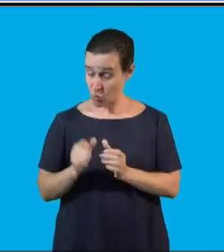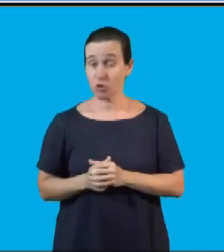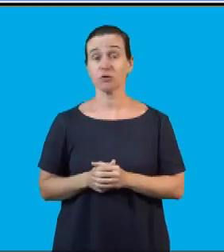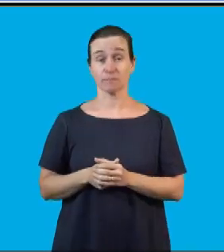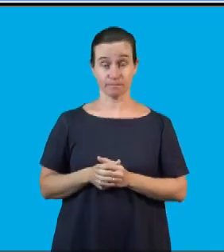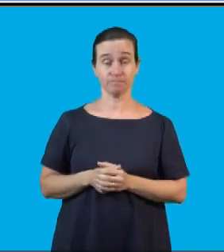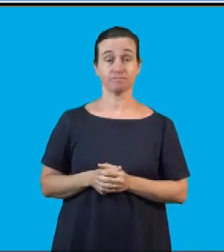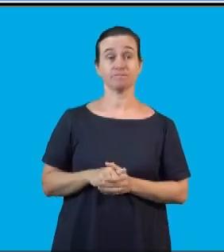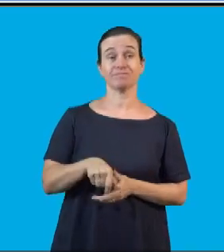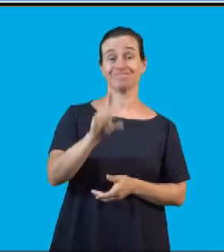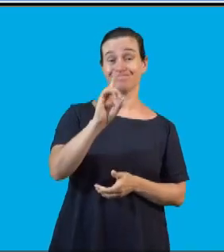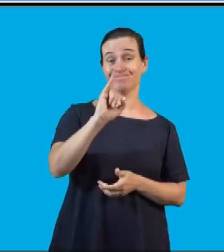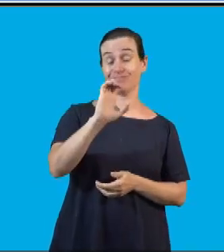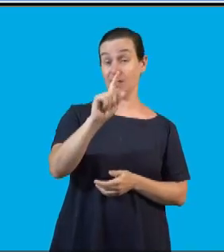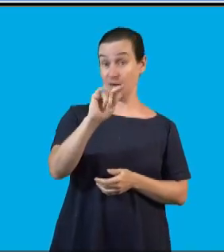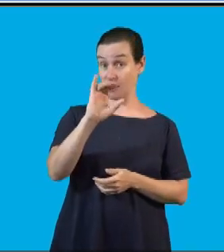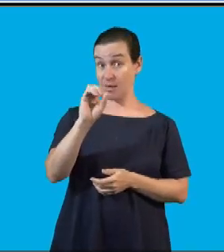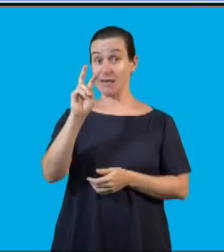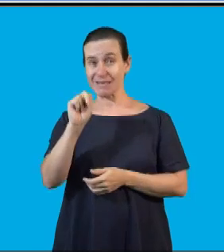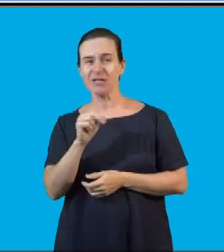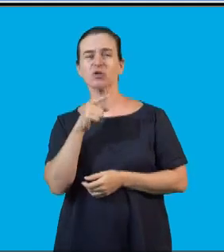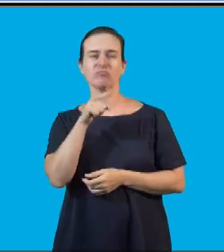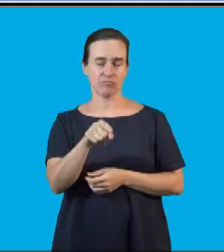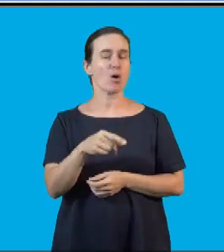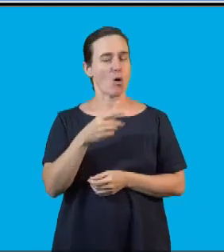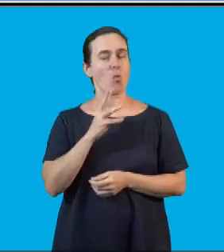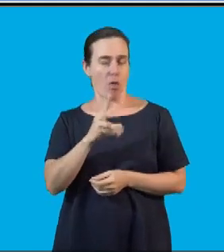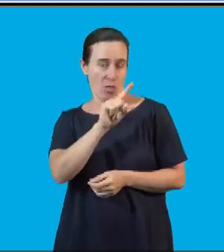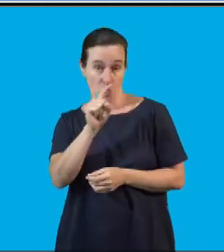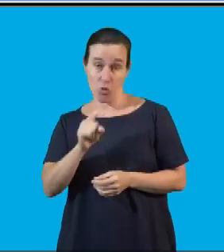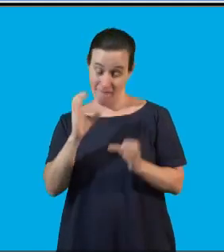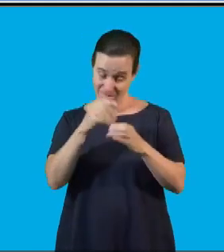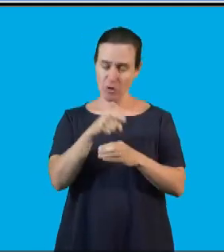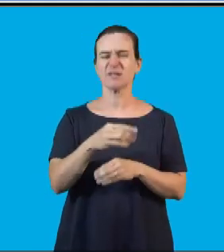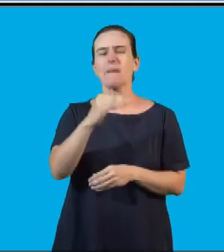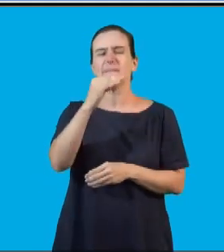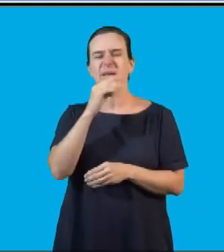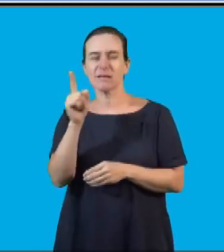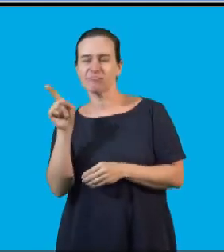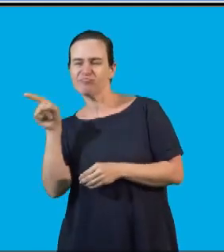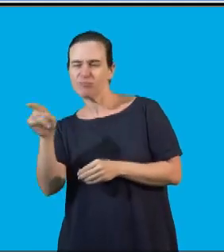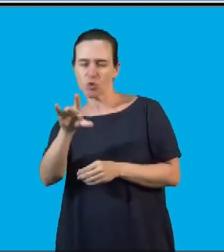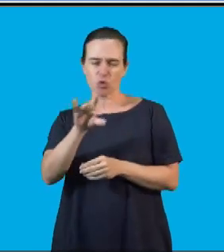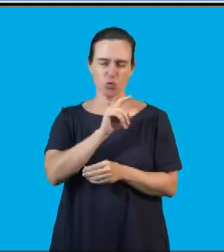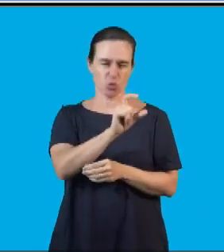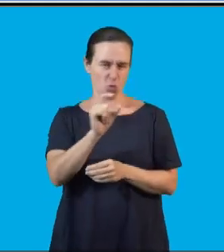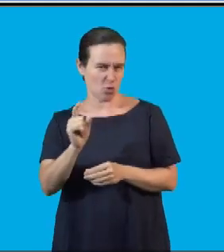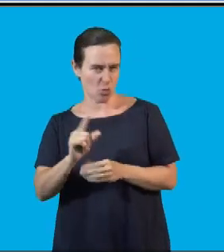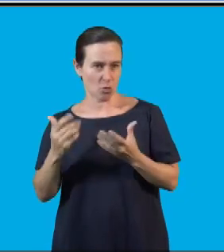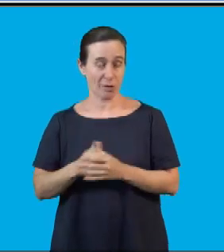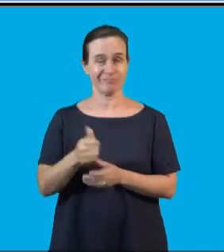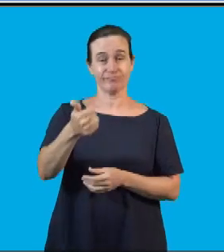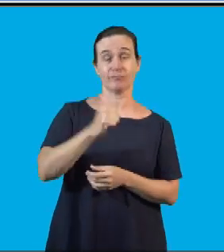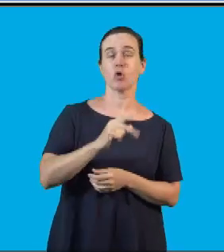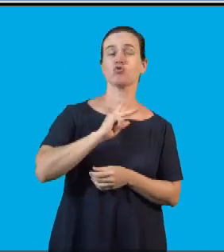be aware of and you need to understand is diction. There will always be a diction question that focuses on word choice or vocabulary.